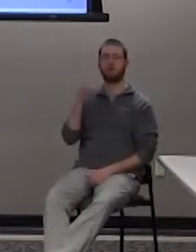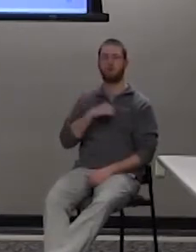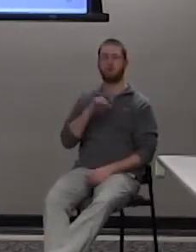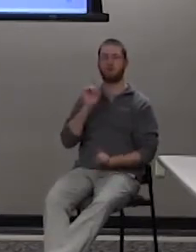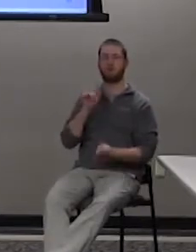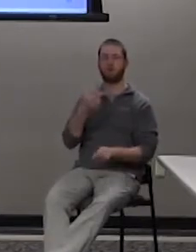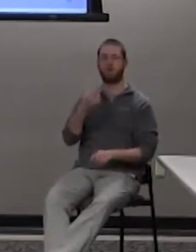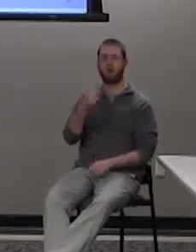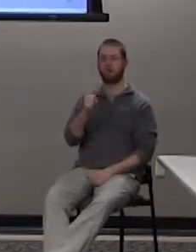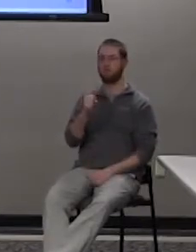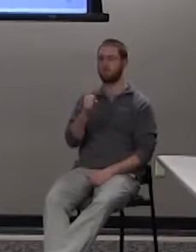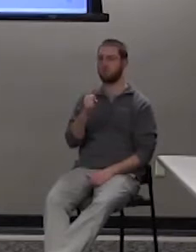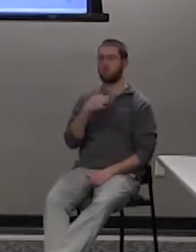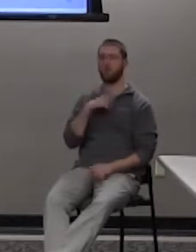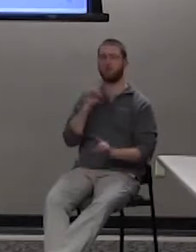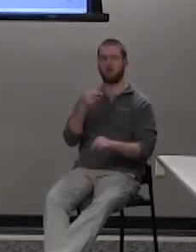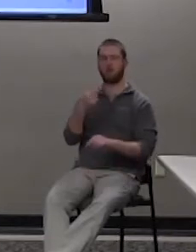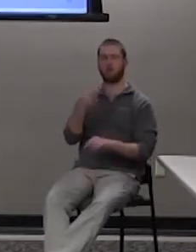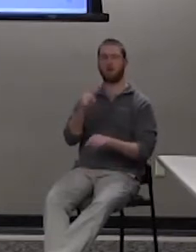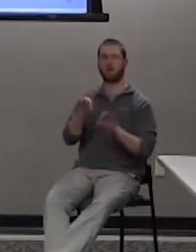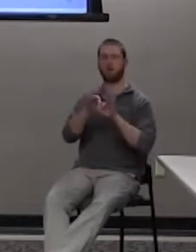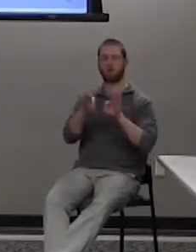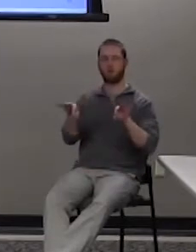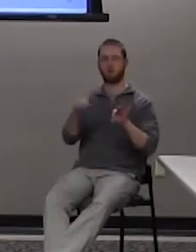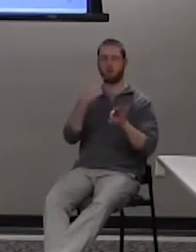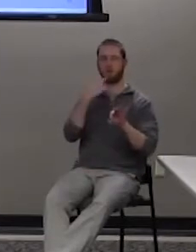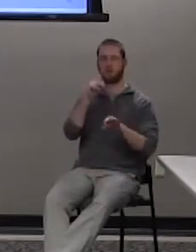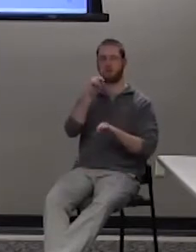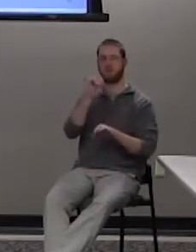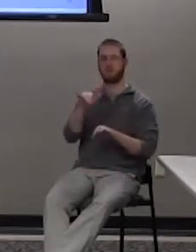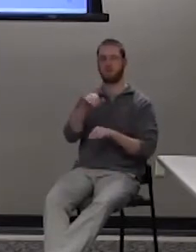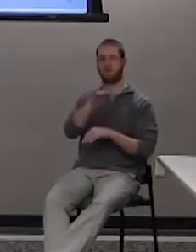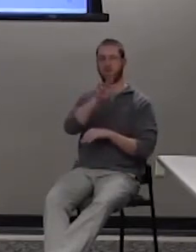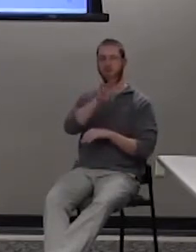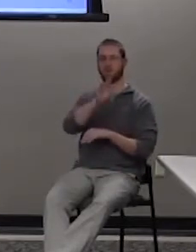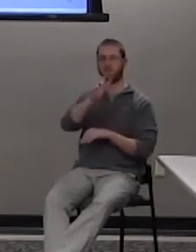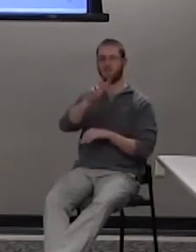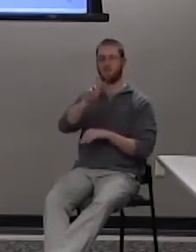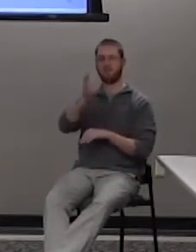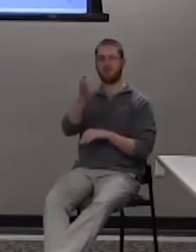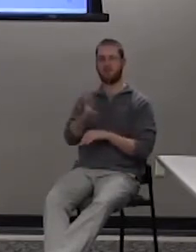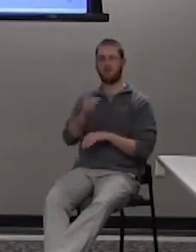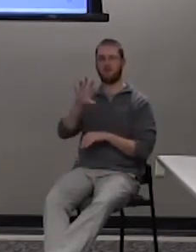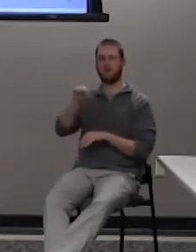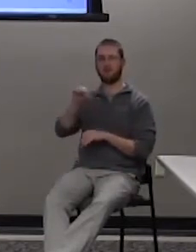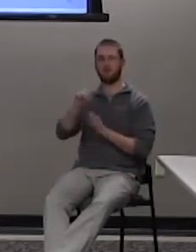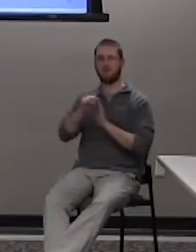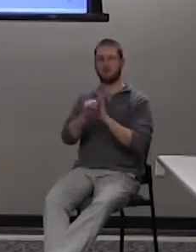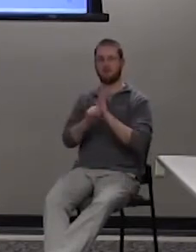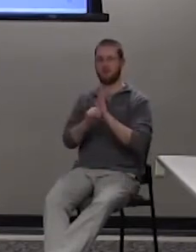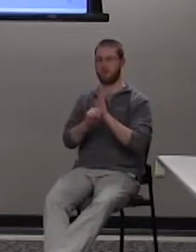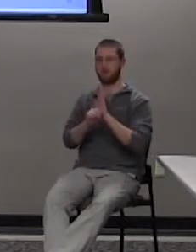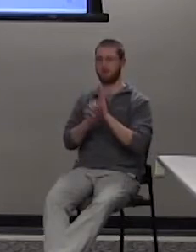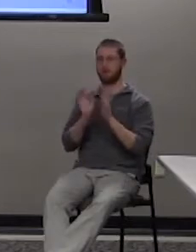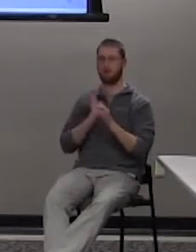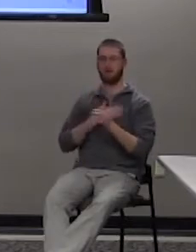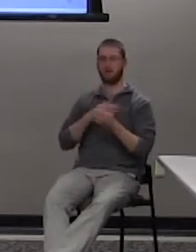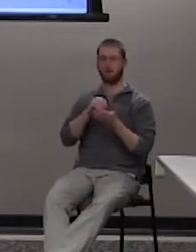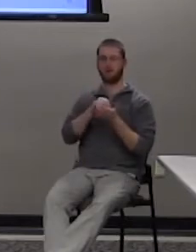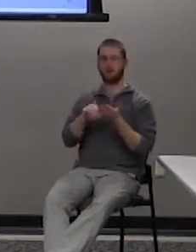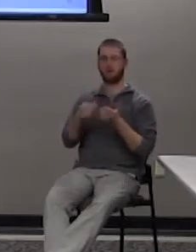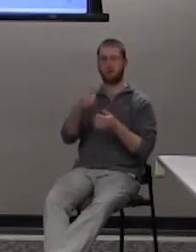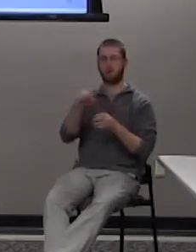drastically different. I'm with you. If I go to the high school degree, it says Kentucky is 46 out of 50 states in our students getting high